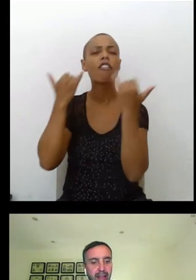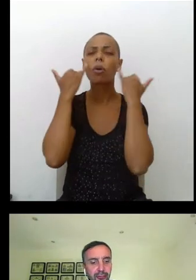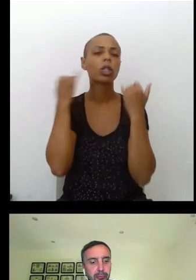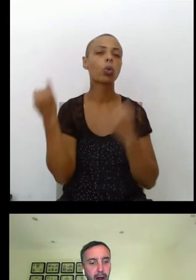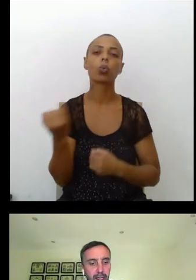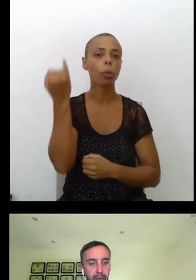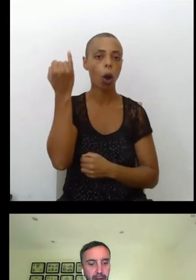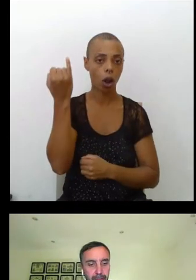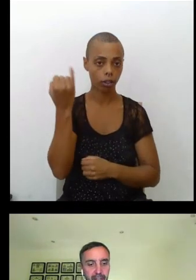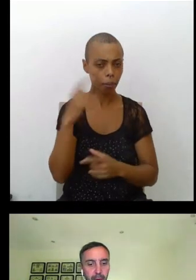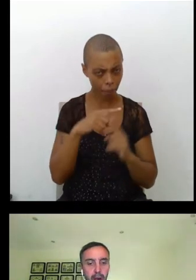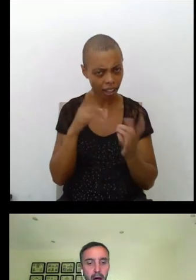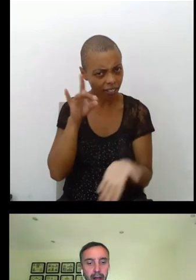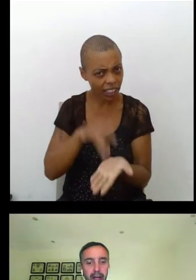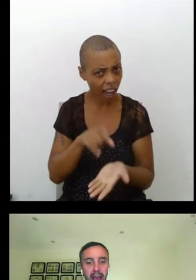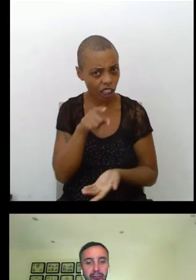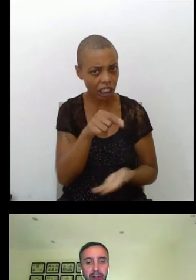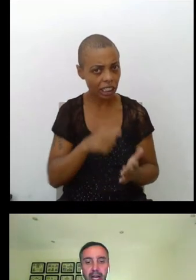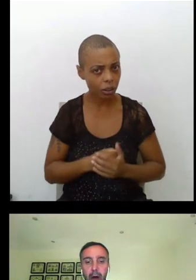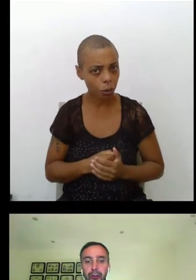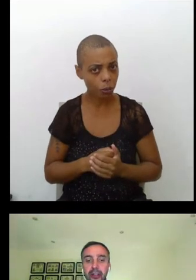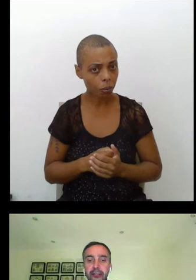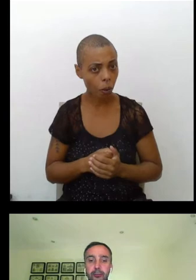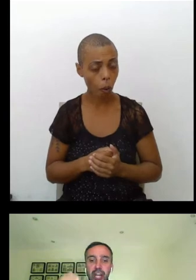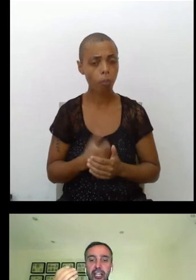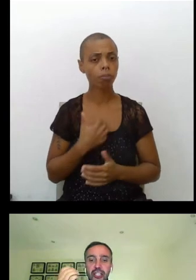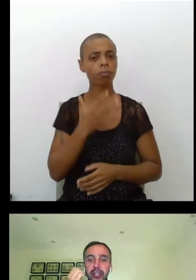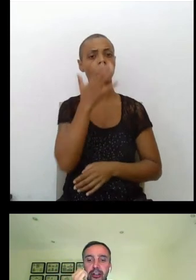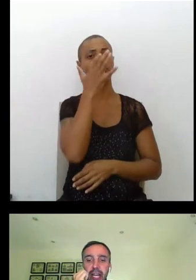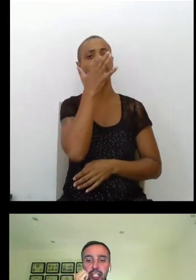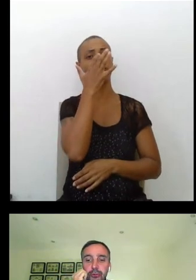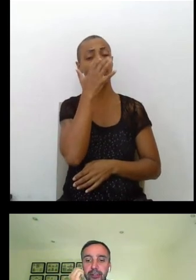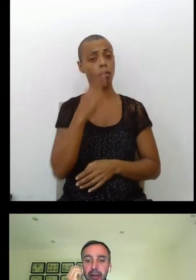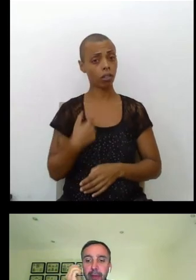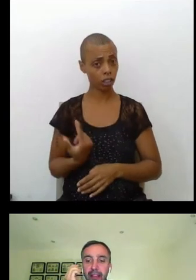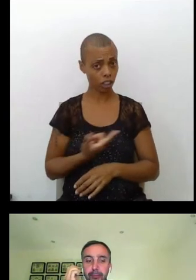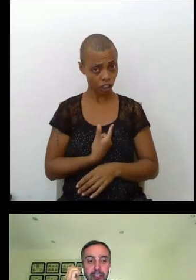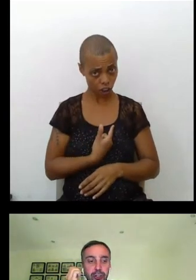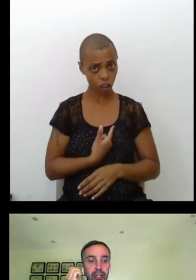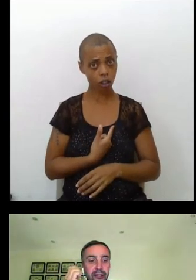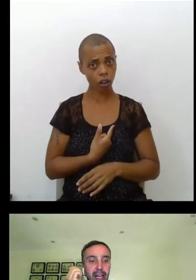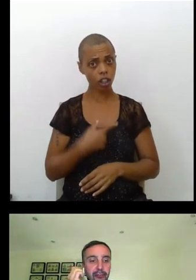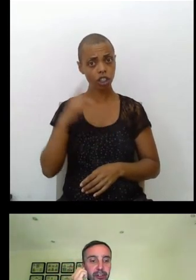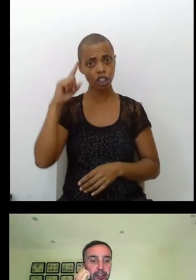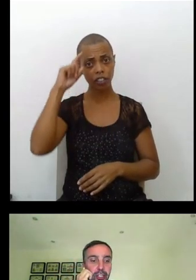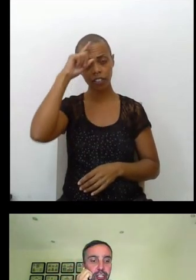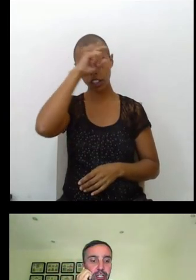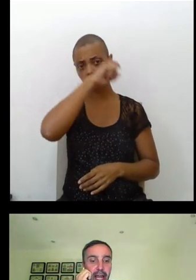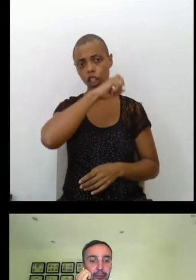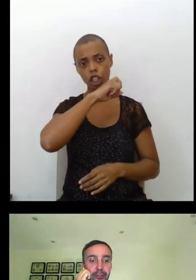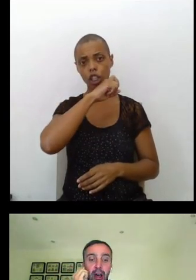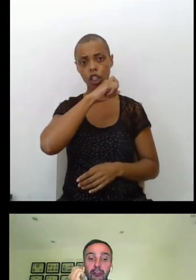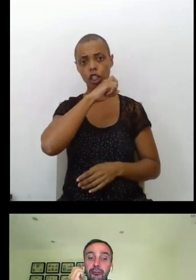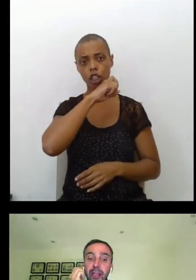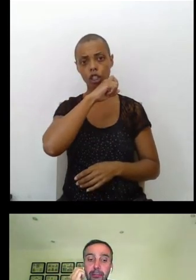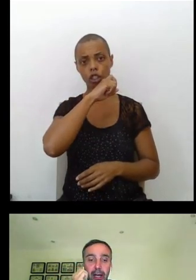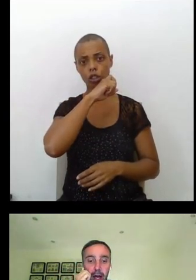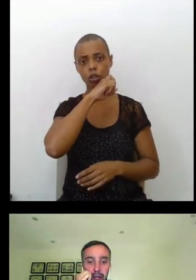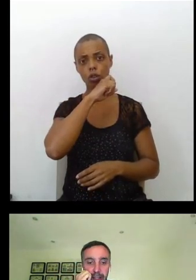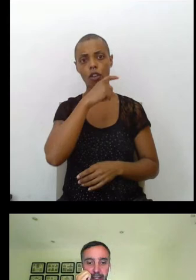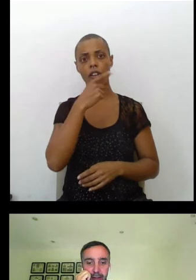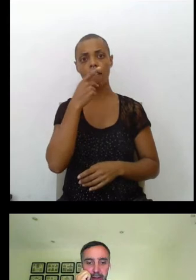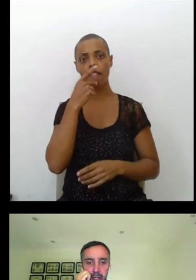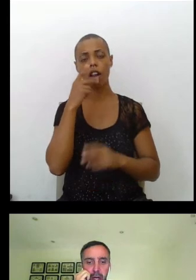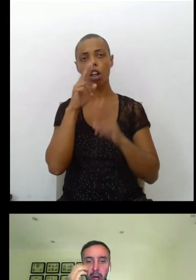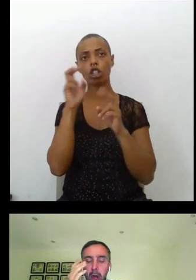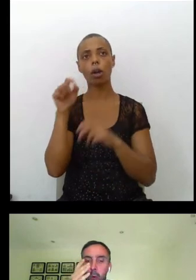it is remarkable that we hardly ever encountered this objection in connection with the emancipatory self-assertion claims of